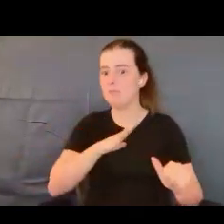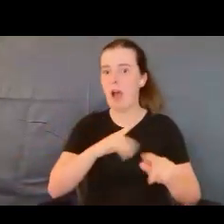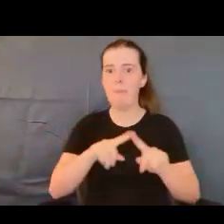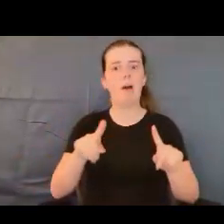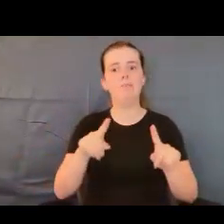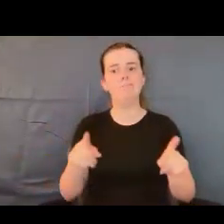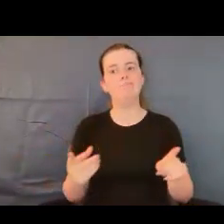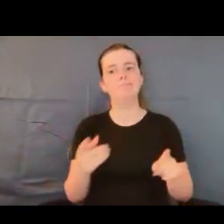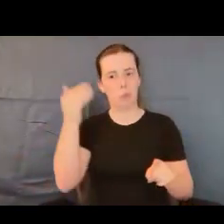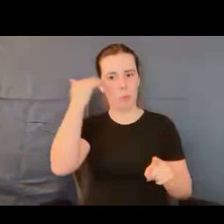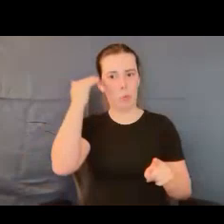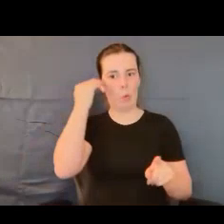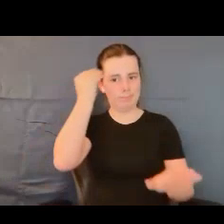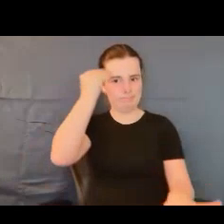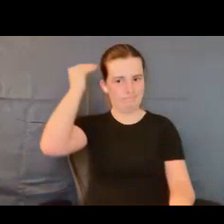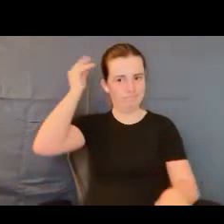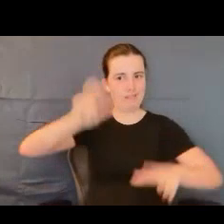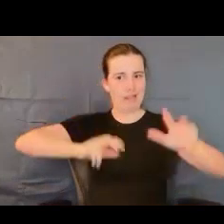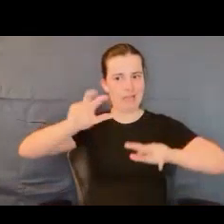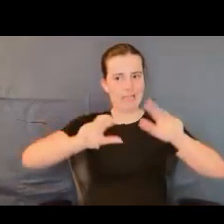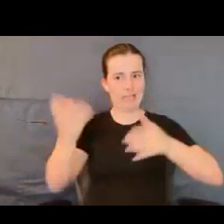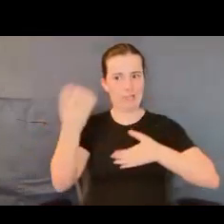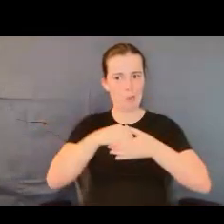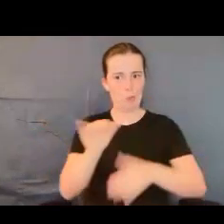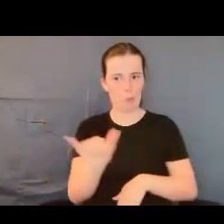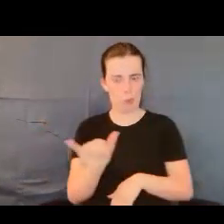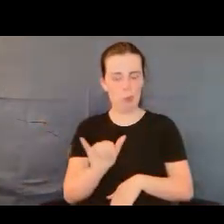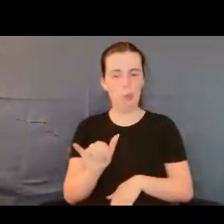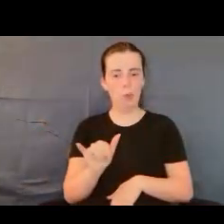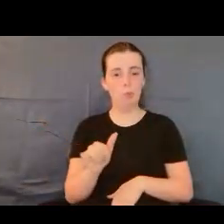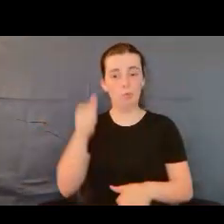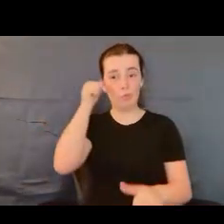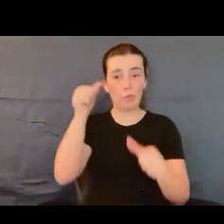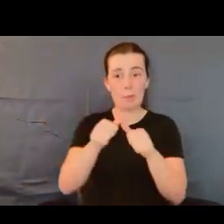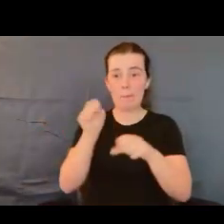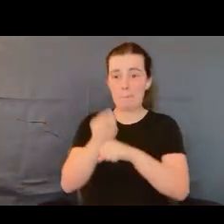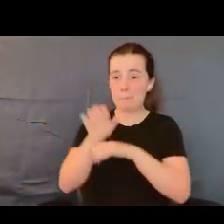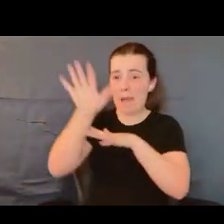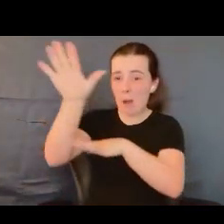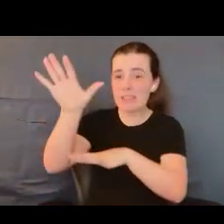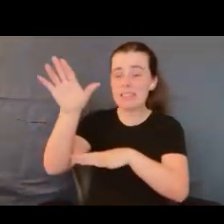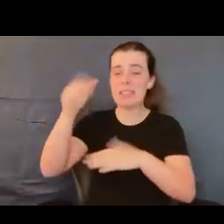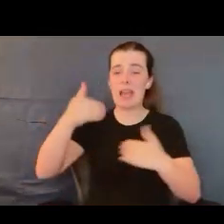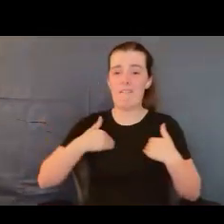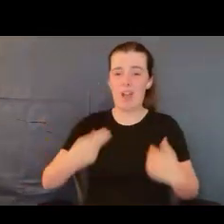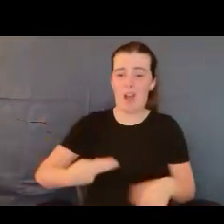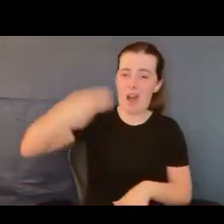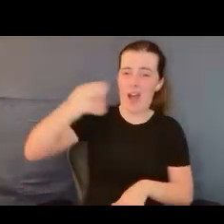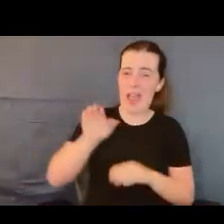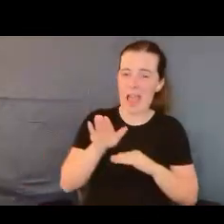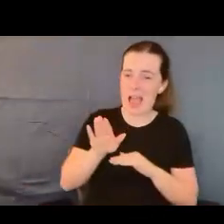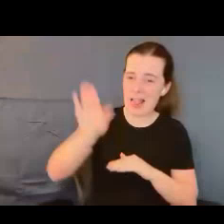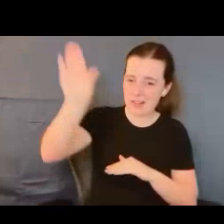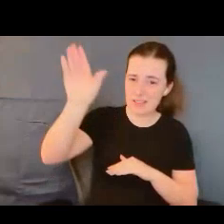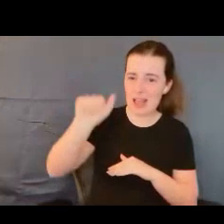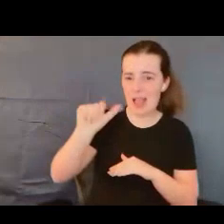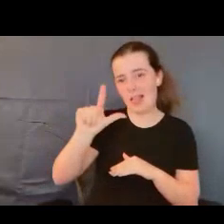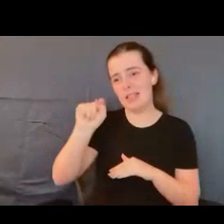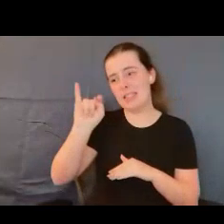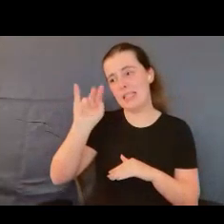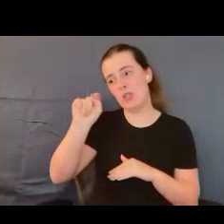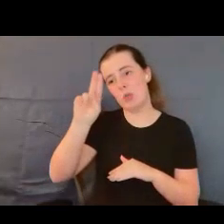And because of the high altitude and the mountain nature of it, altitude's a factor and heat can be a factor. It's a little bit exposed. It'll be cooler than the valley